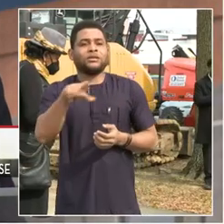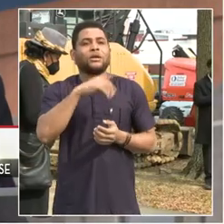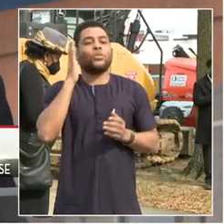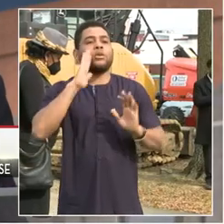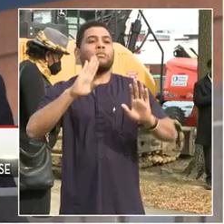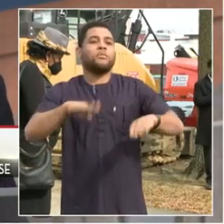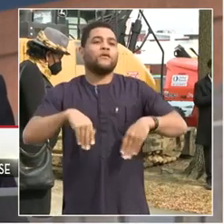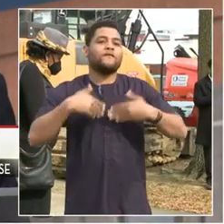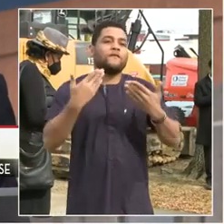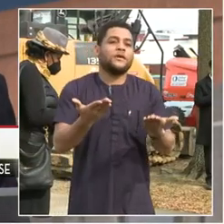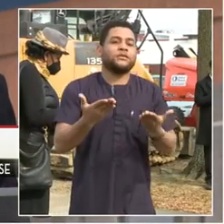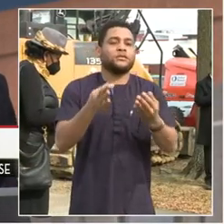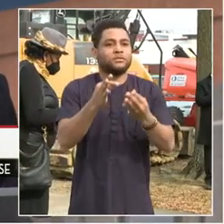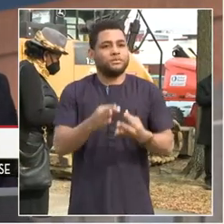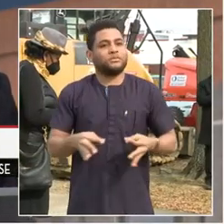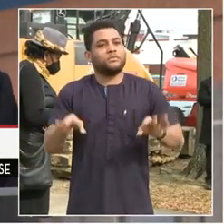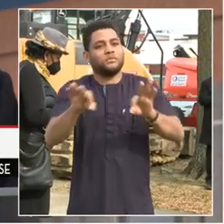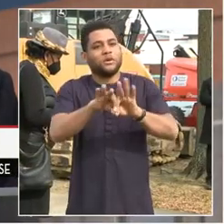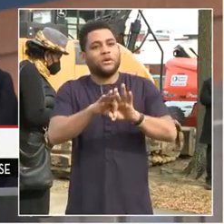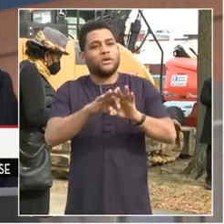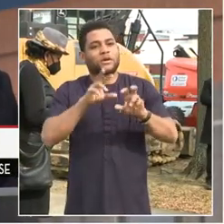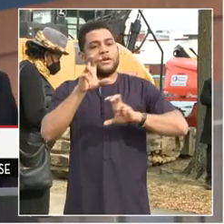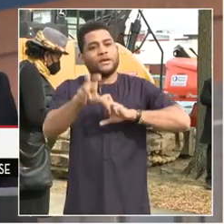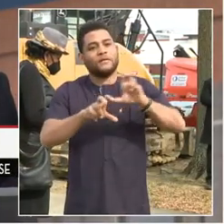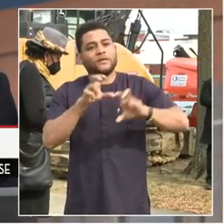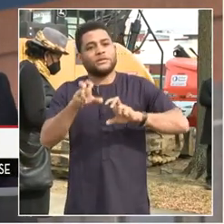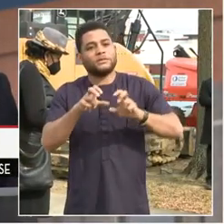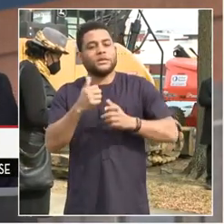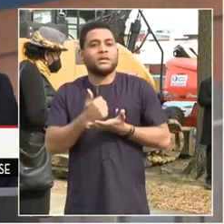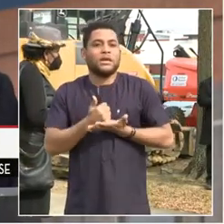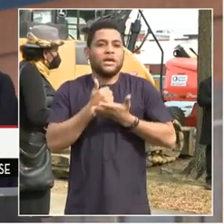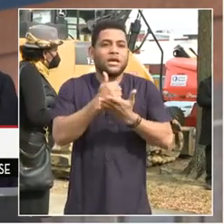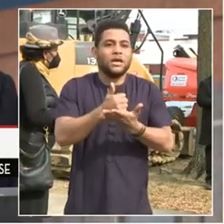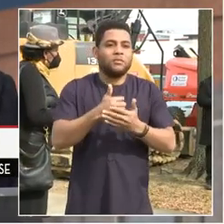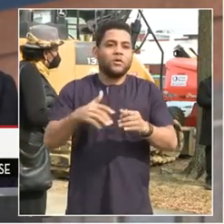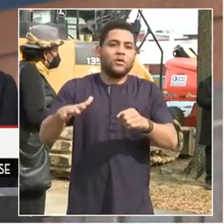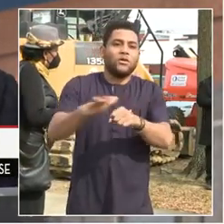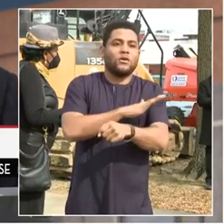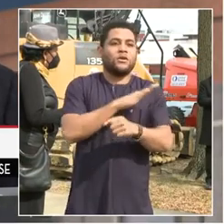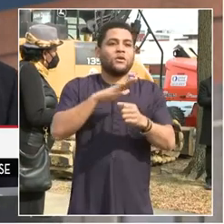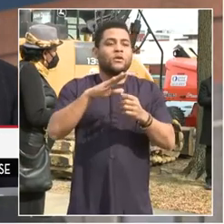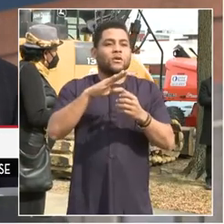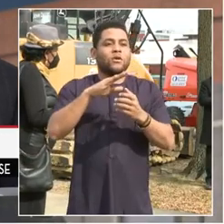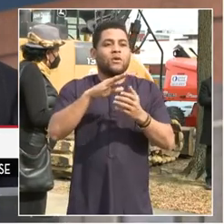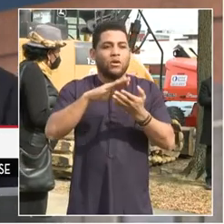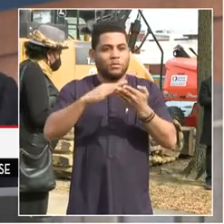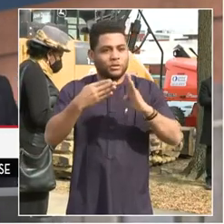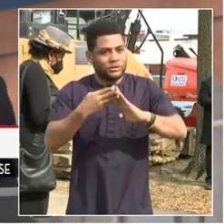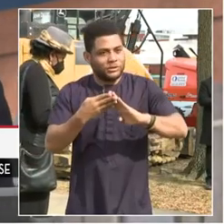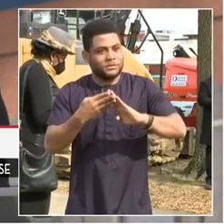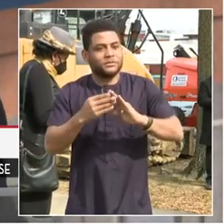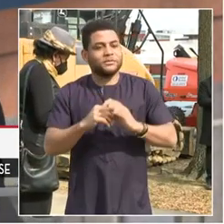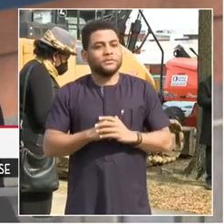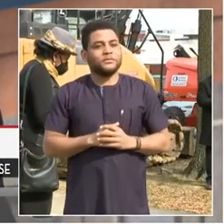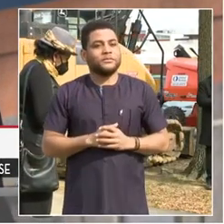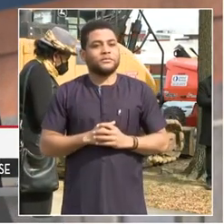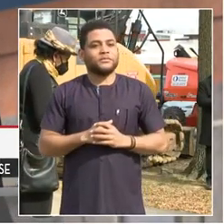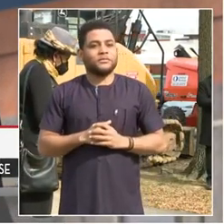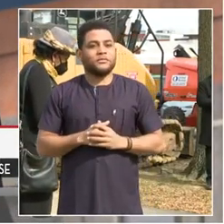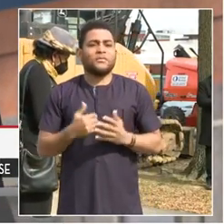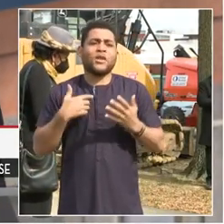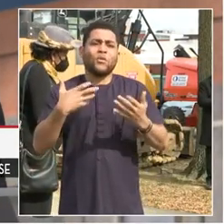important contributions to the well-being of our entire community. I would like also